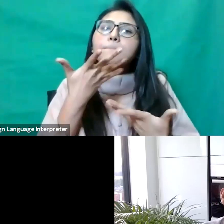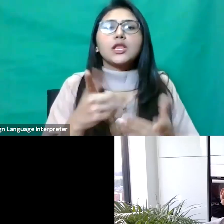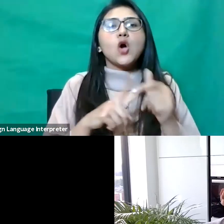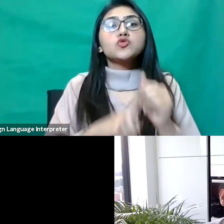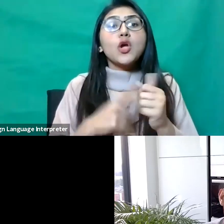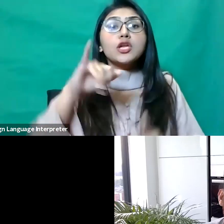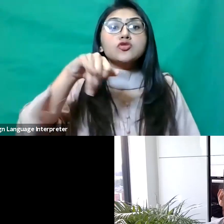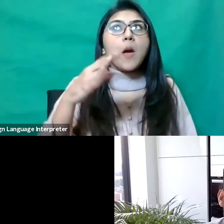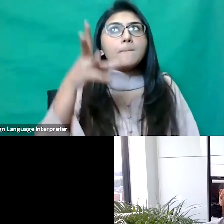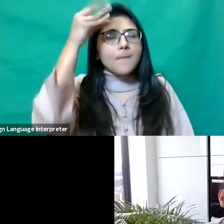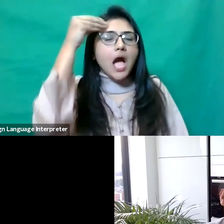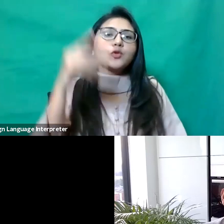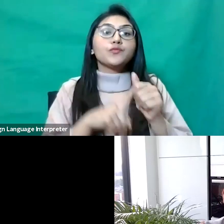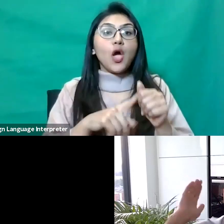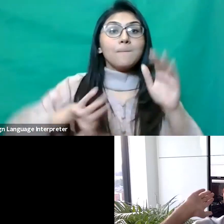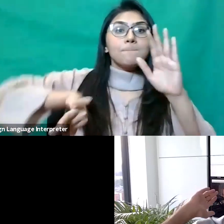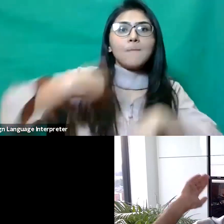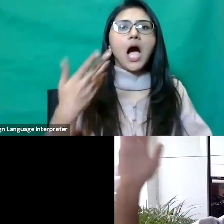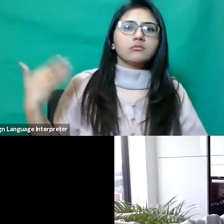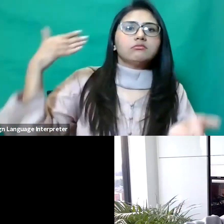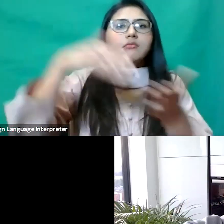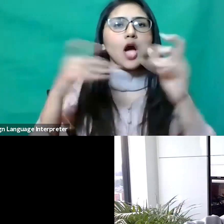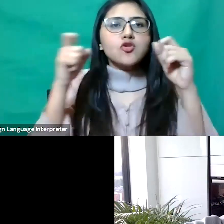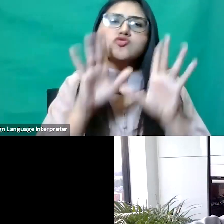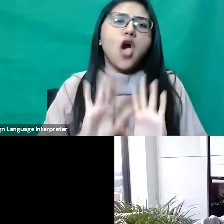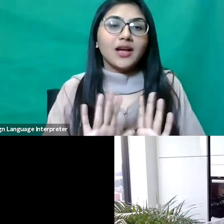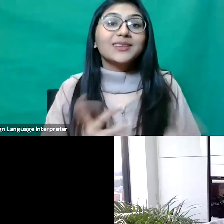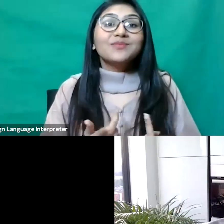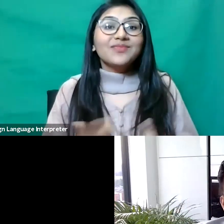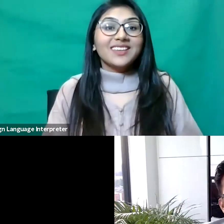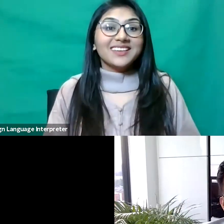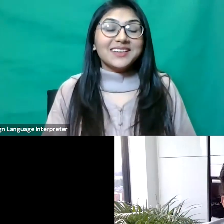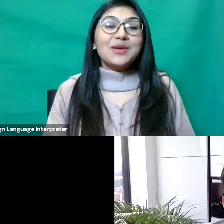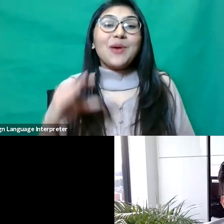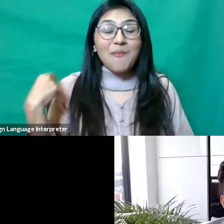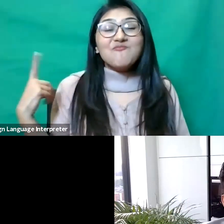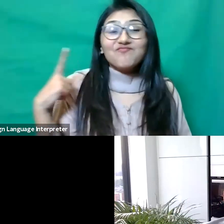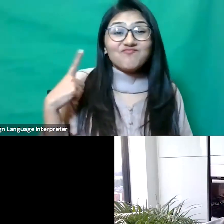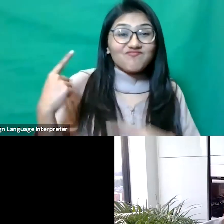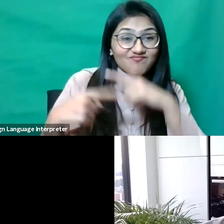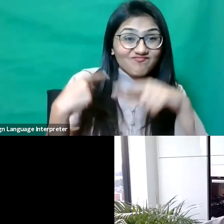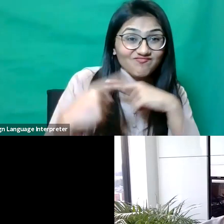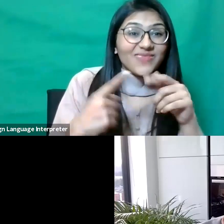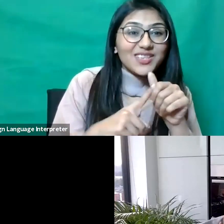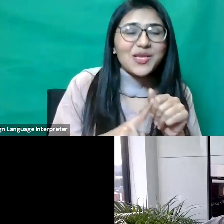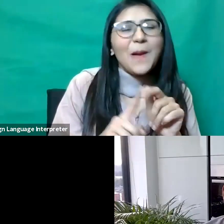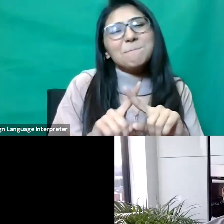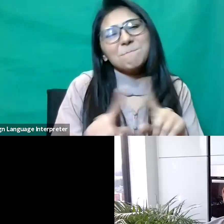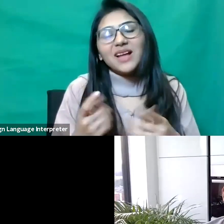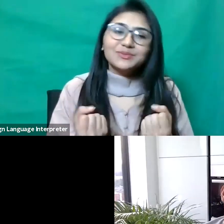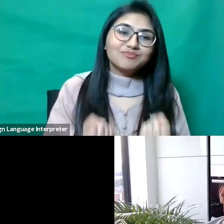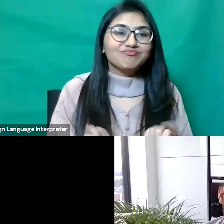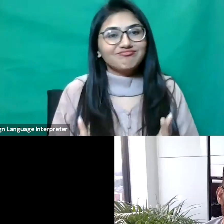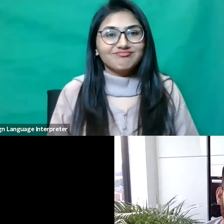important. I mean, we got a long way to go. Yeah, no, I totally agree with you. And that's part